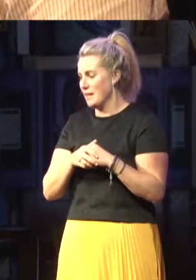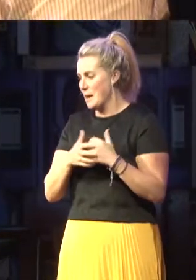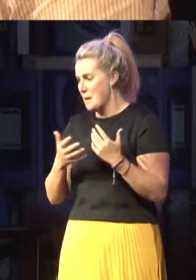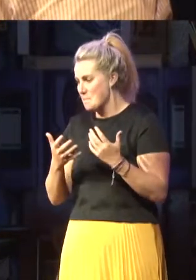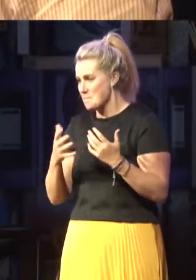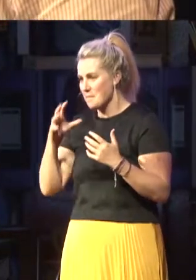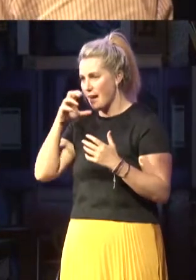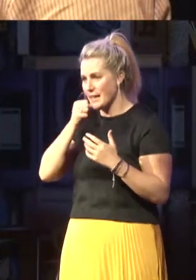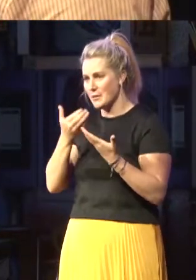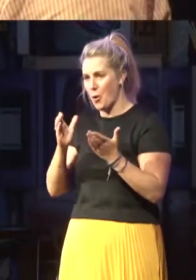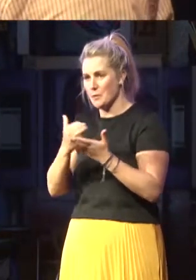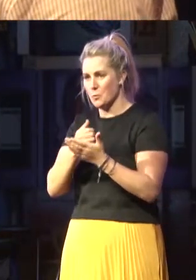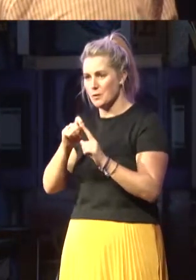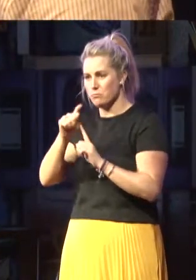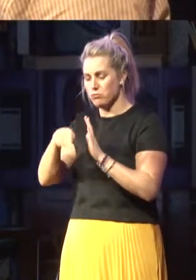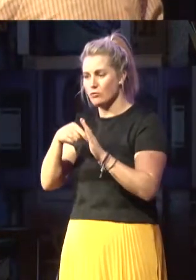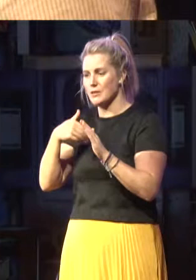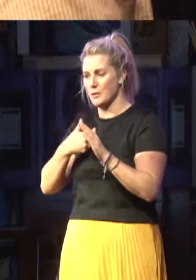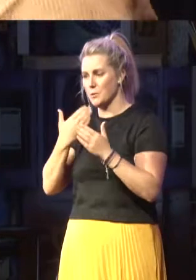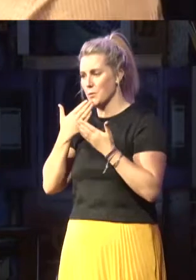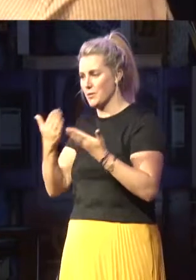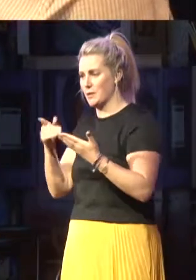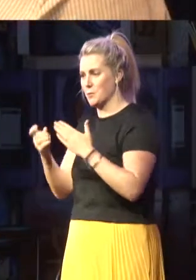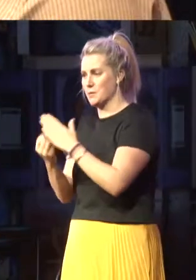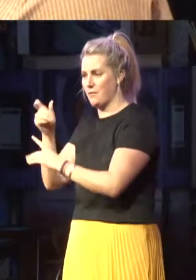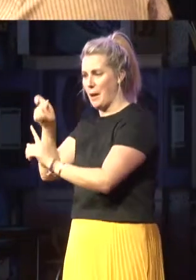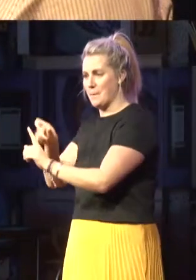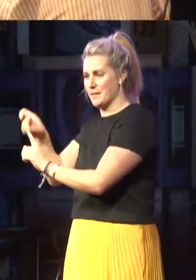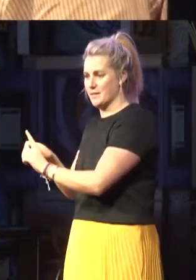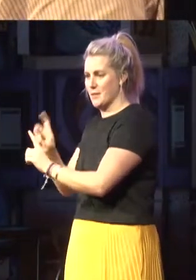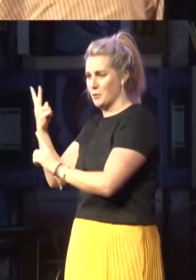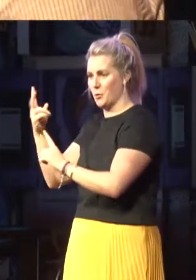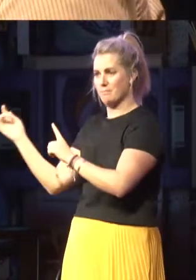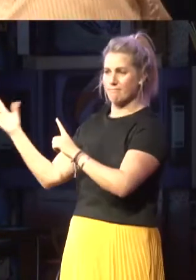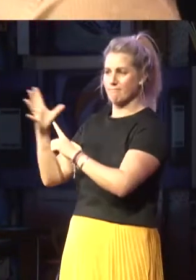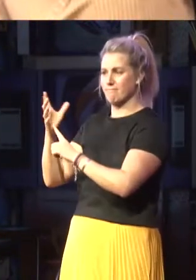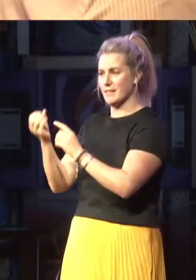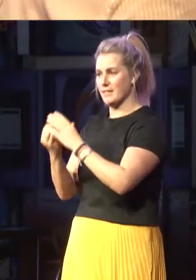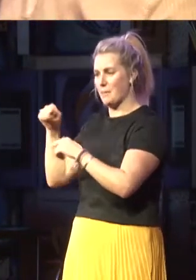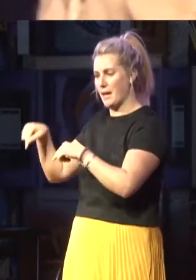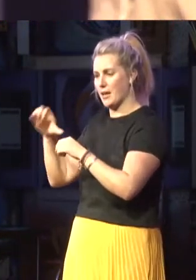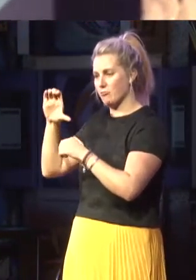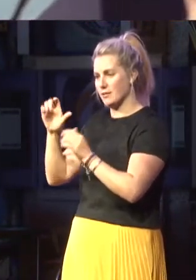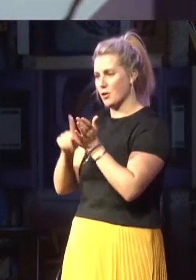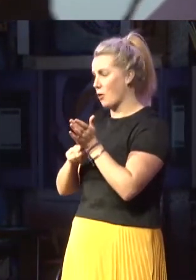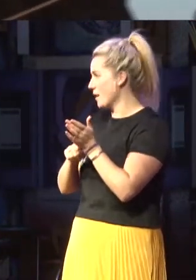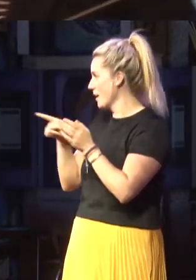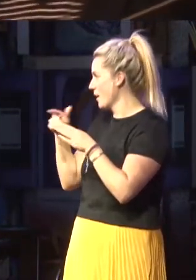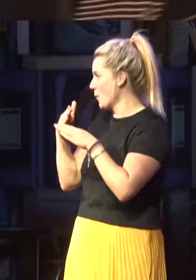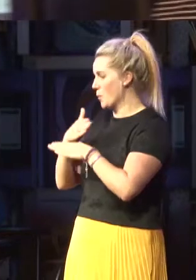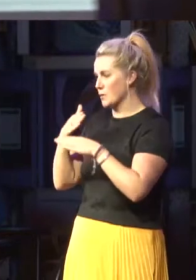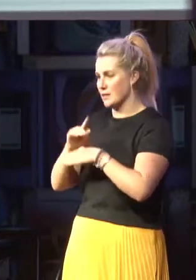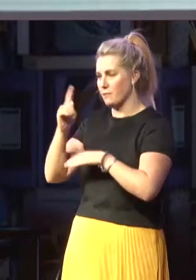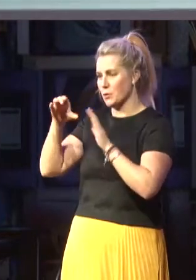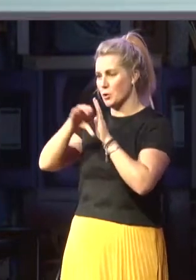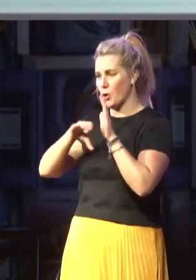I guess as an open source project, we really have to thank the developers. Two of the key developers are here. We've got Chris Laurier, who wrote the first code